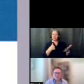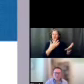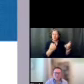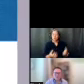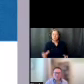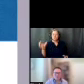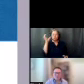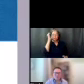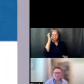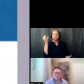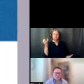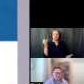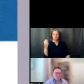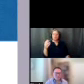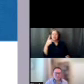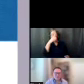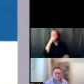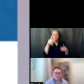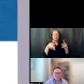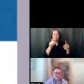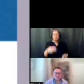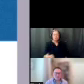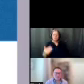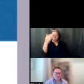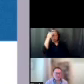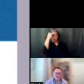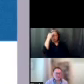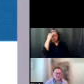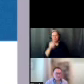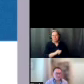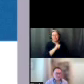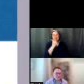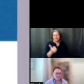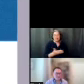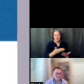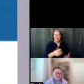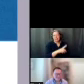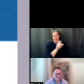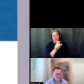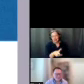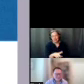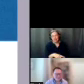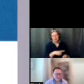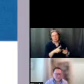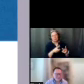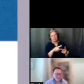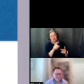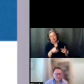awareness. And the thing that I was curious about, and I don't know if you'll have the answer, Poe, but I was really curious to